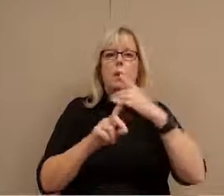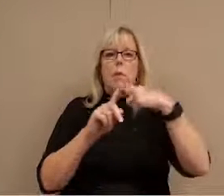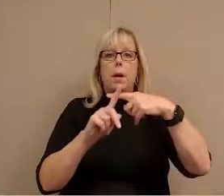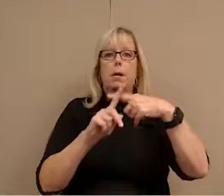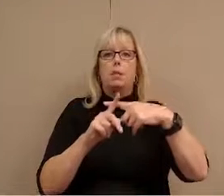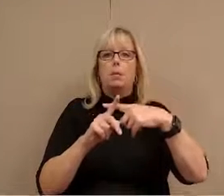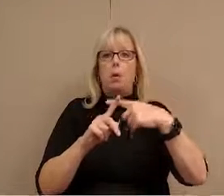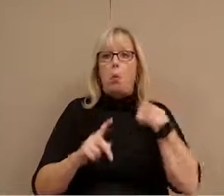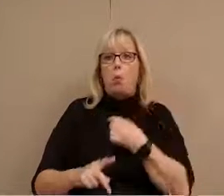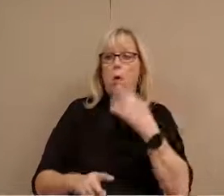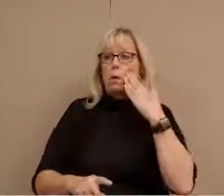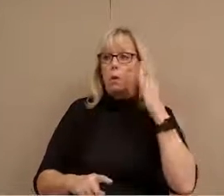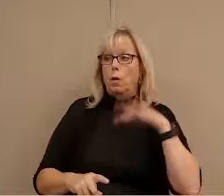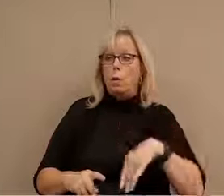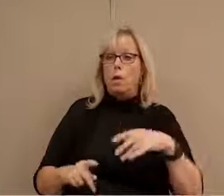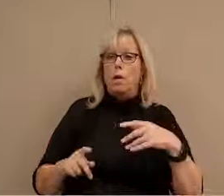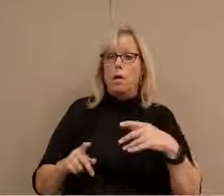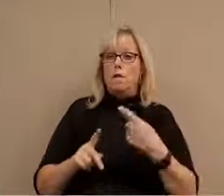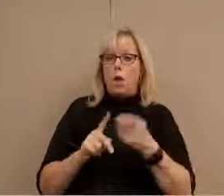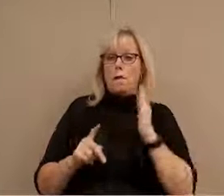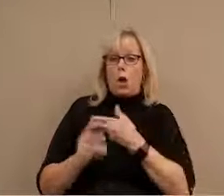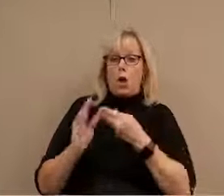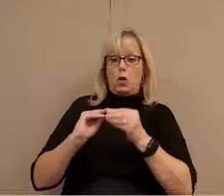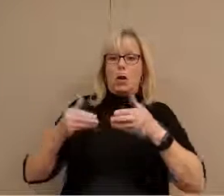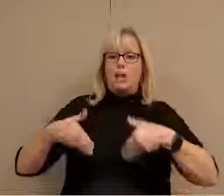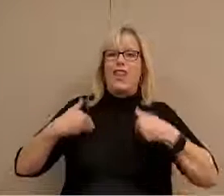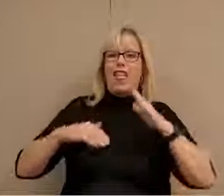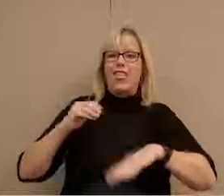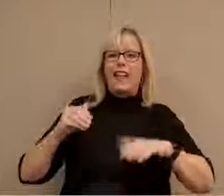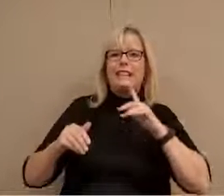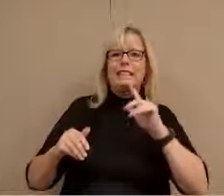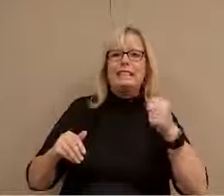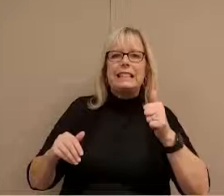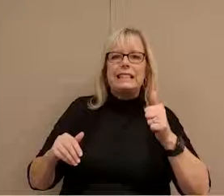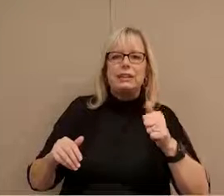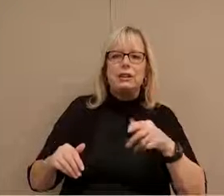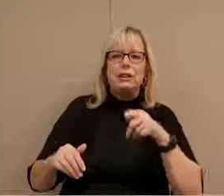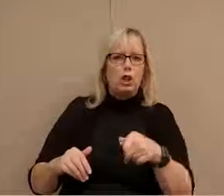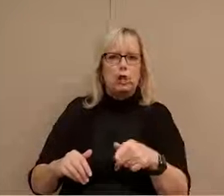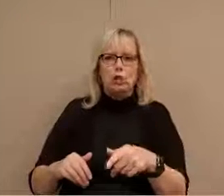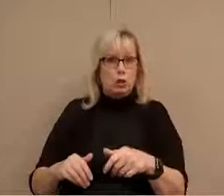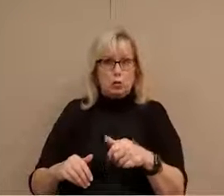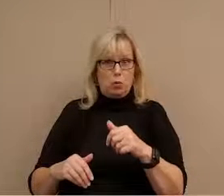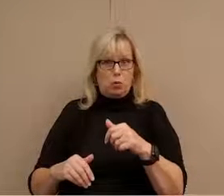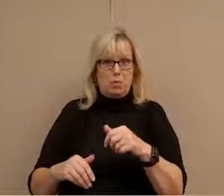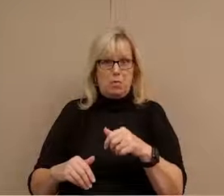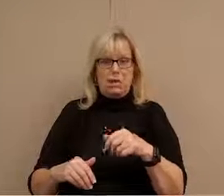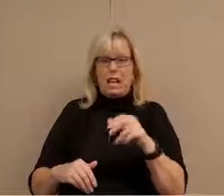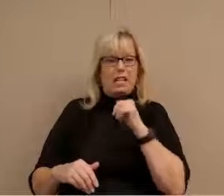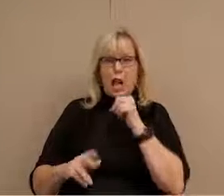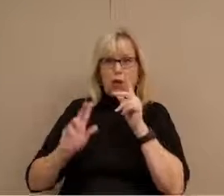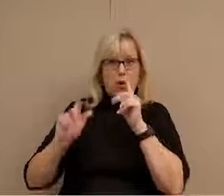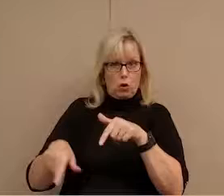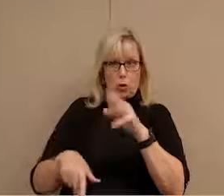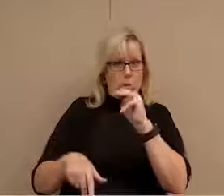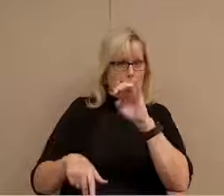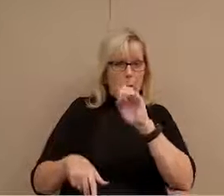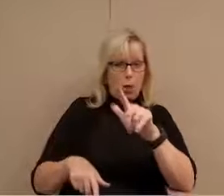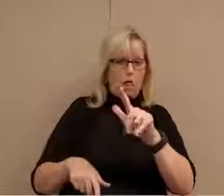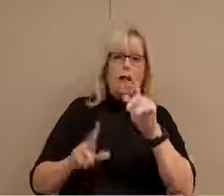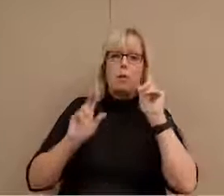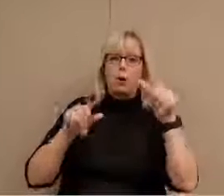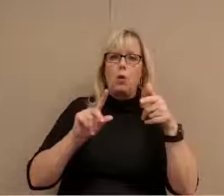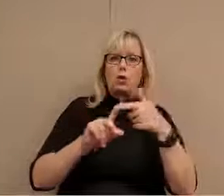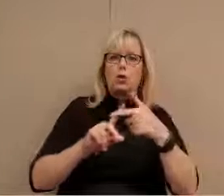know, according to our numbers, are under 10 years old. So you wouldn't see them, they would be transferred to